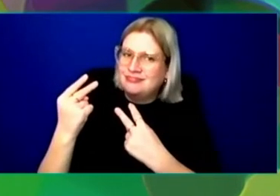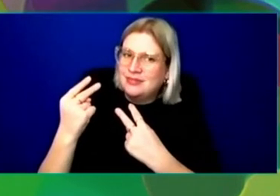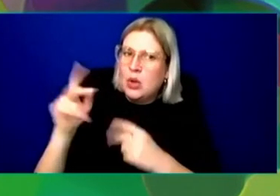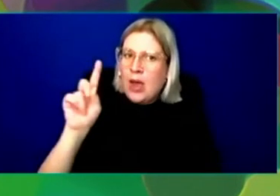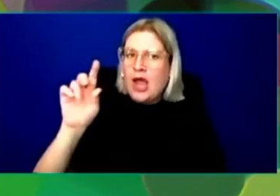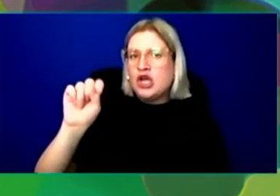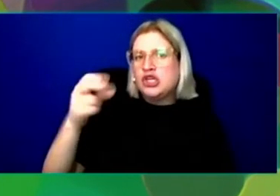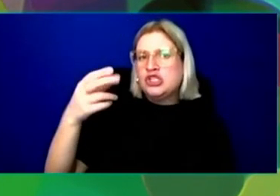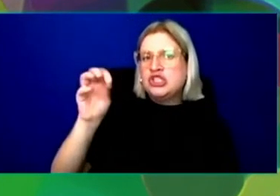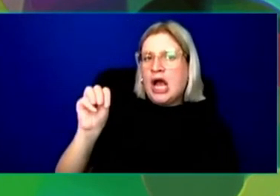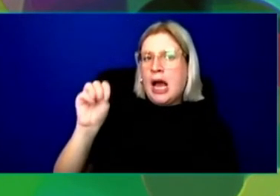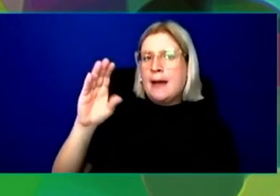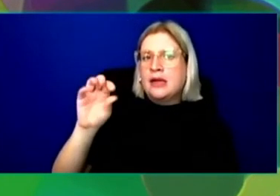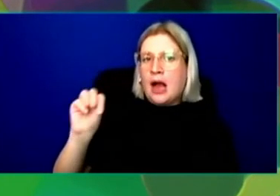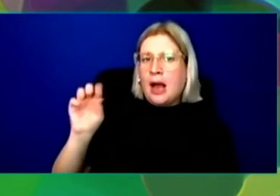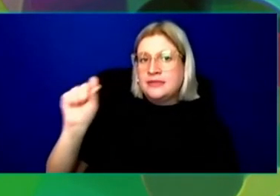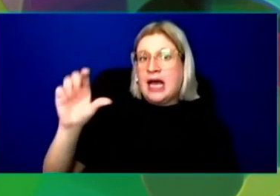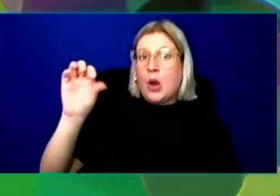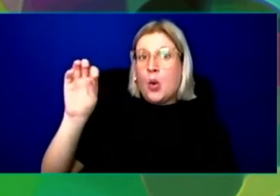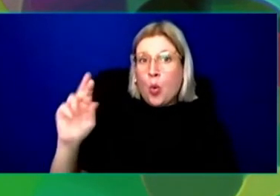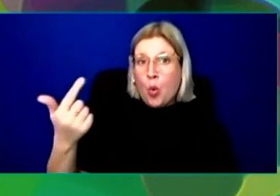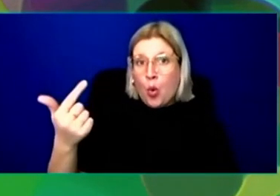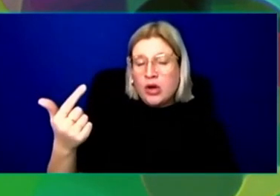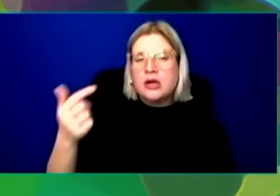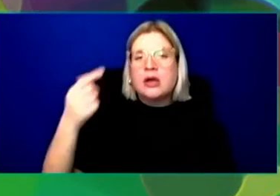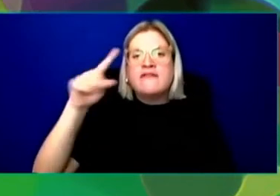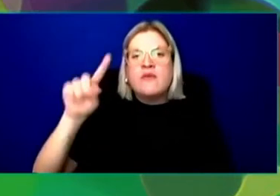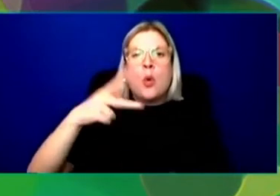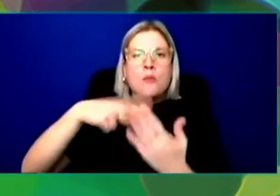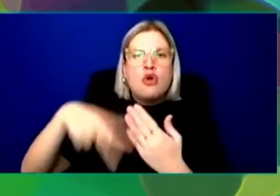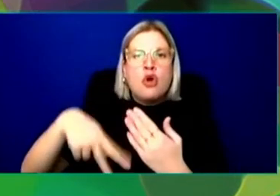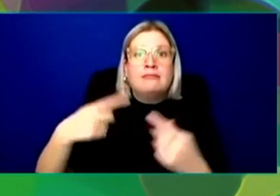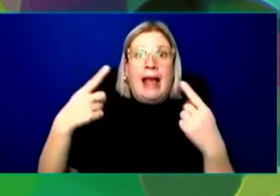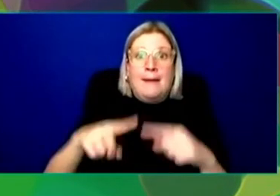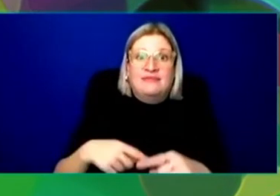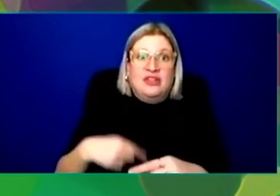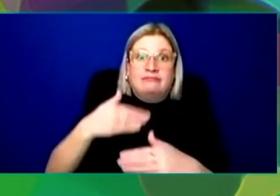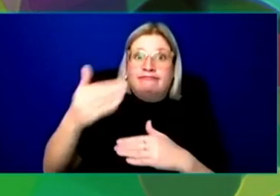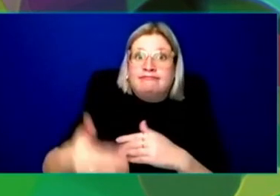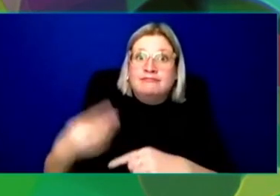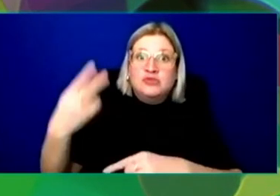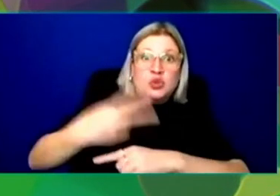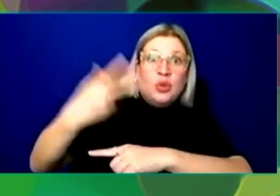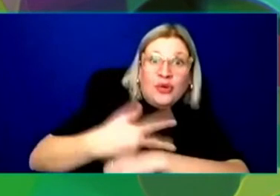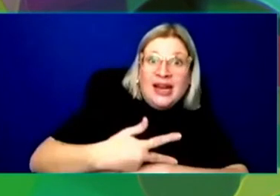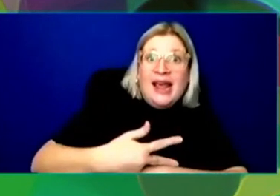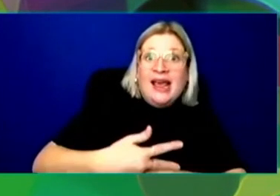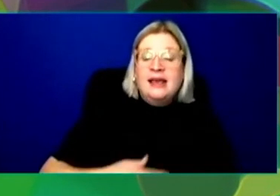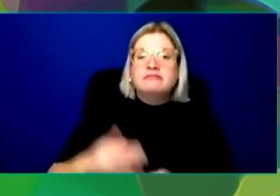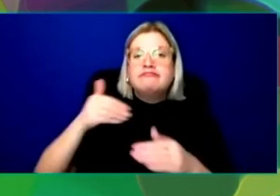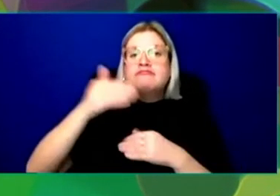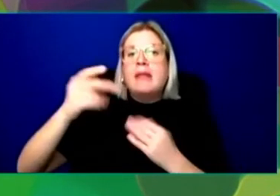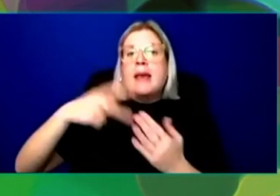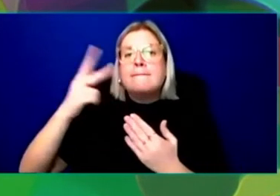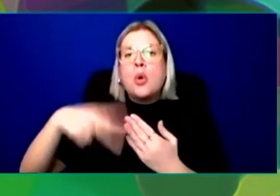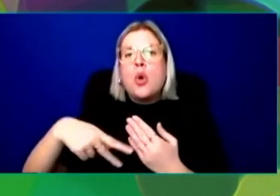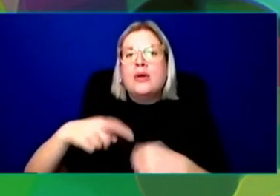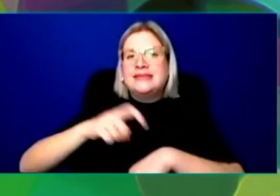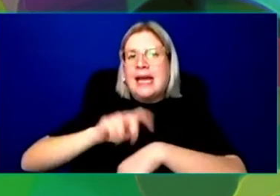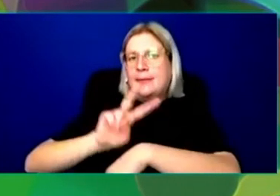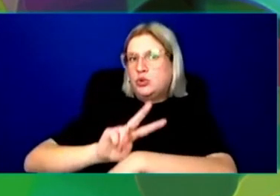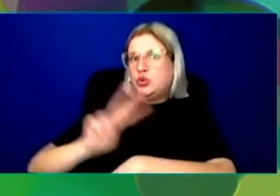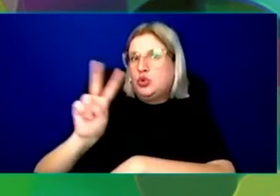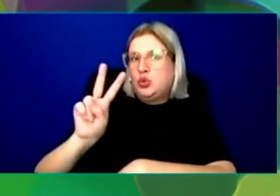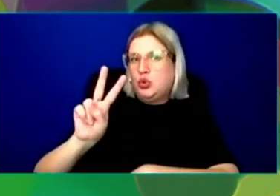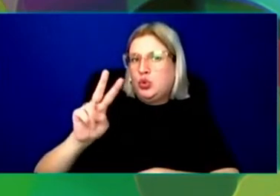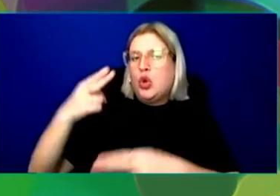schomcom.org for updates about programming that is happening for the next two, three days, right? Our next program is at 2 p.m. It's